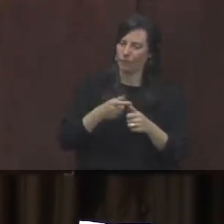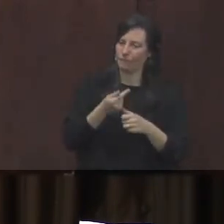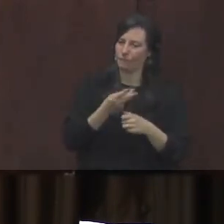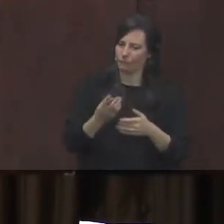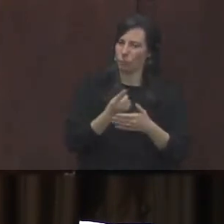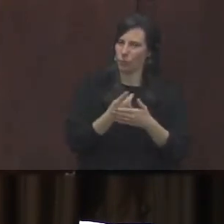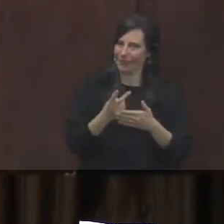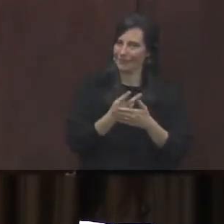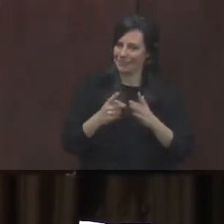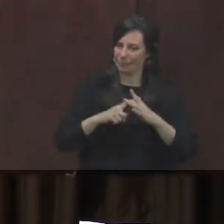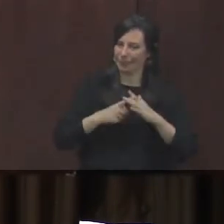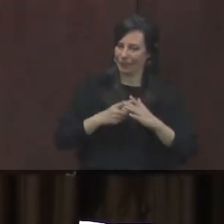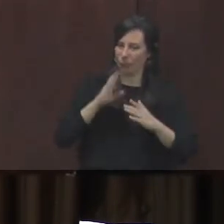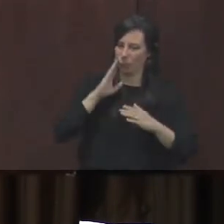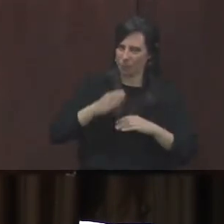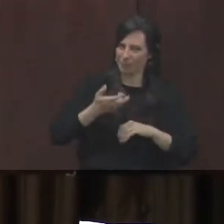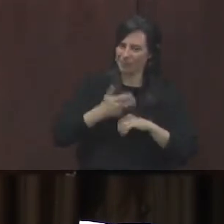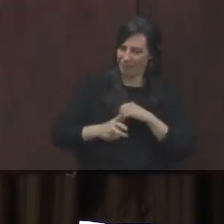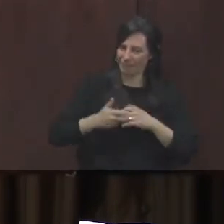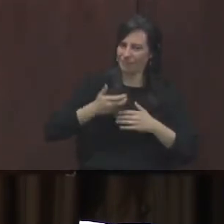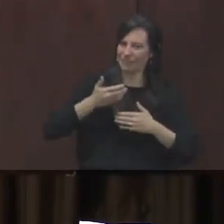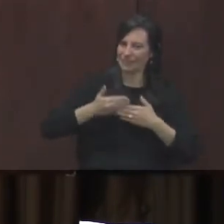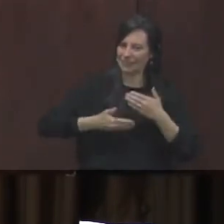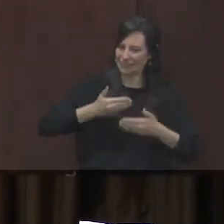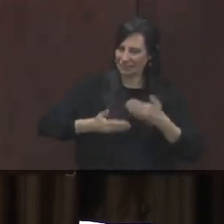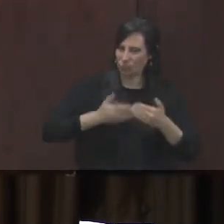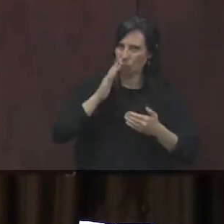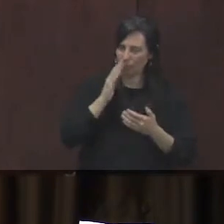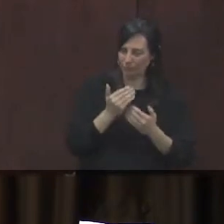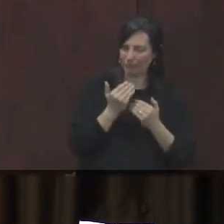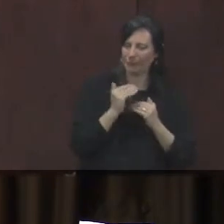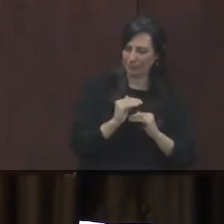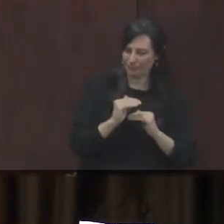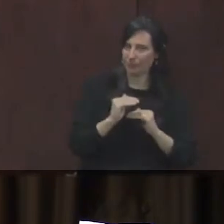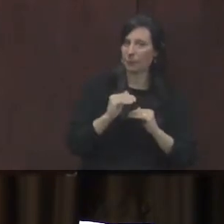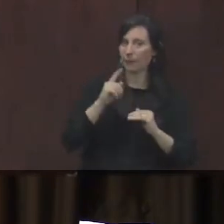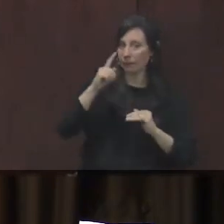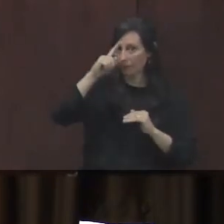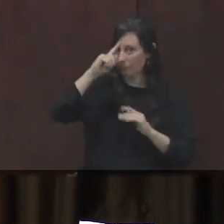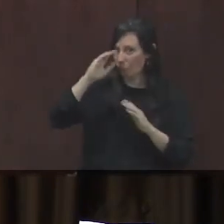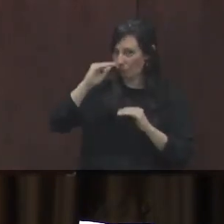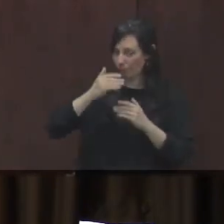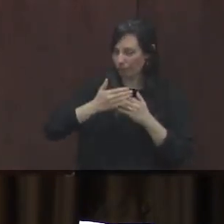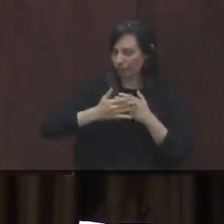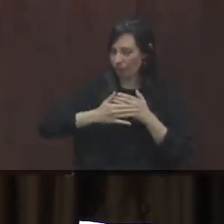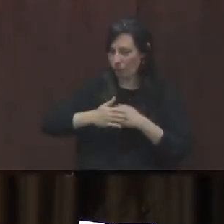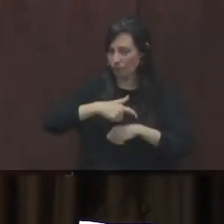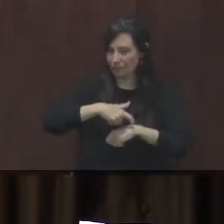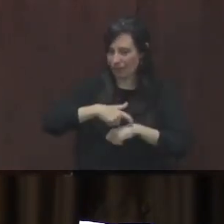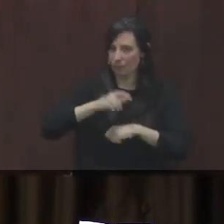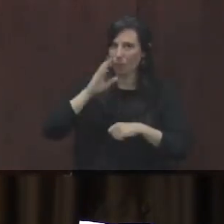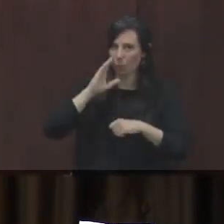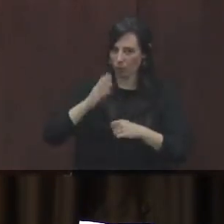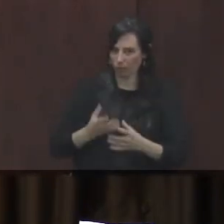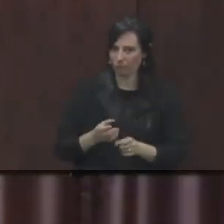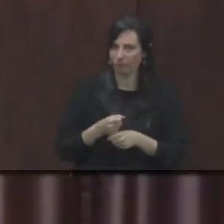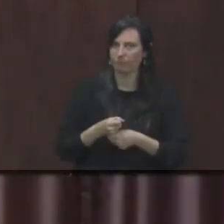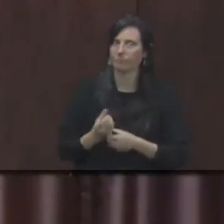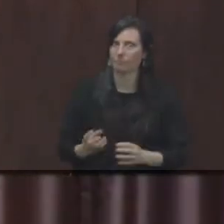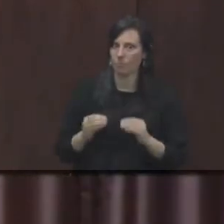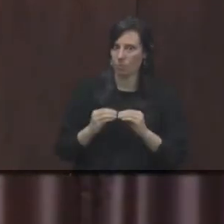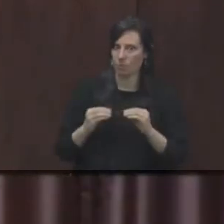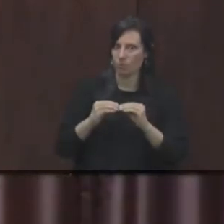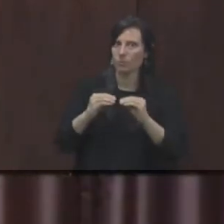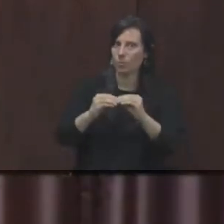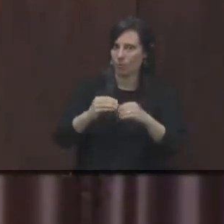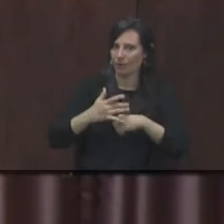are hopeful that as time goes on, we will see that supply be more sufficient and ample. Great. I know you all are in the deep